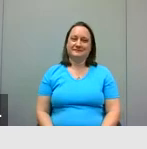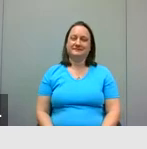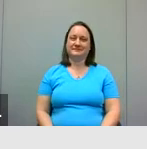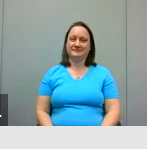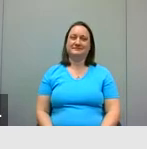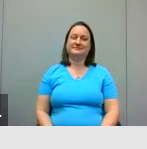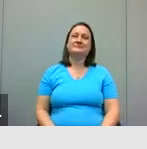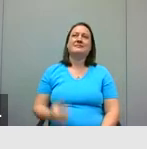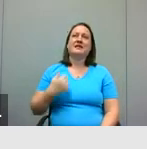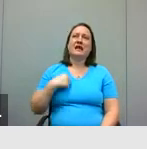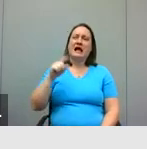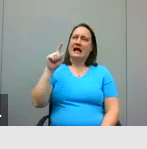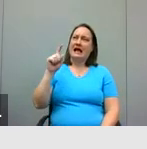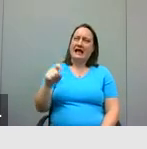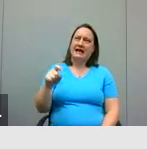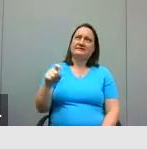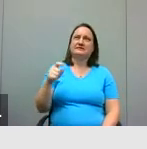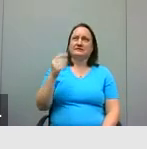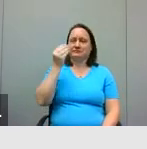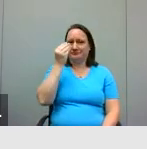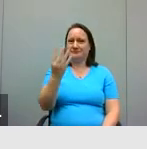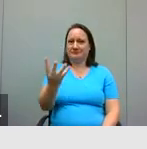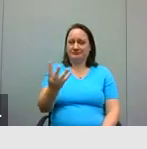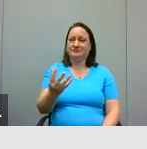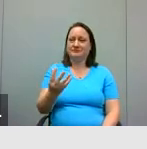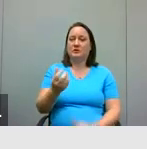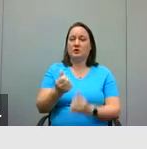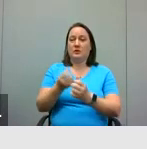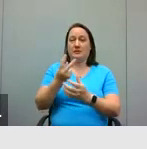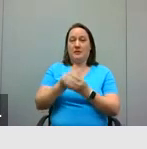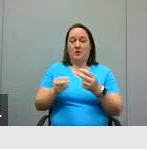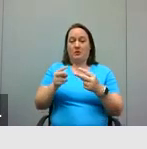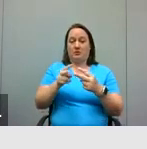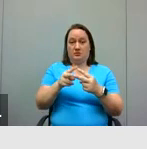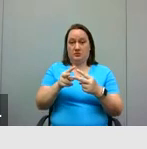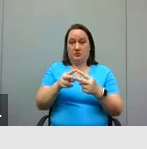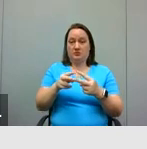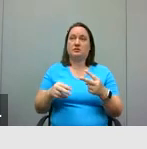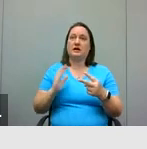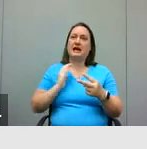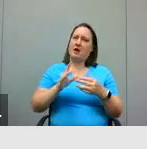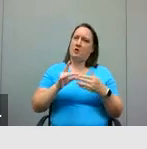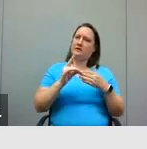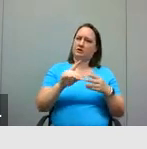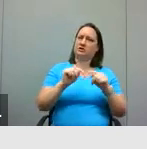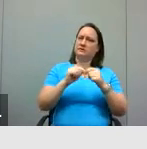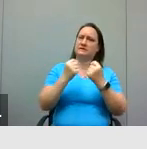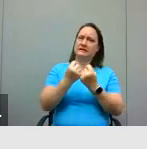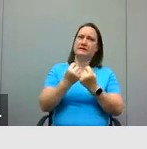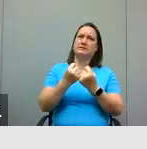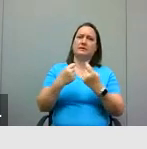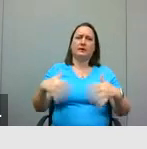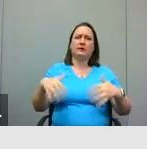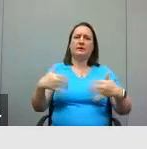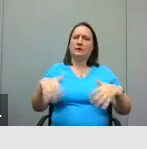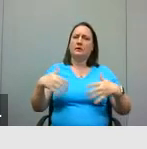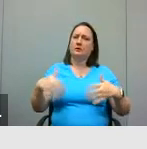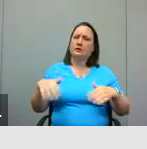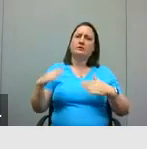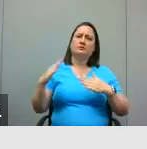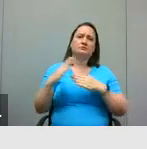that on both of those cases, our leadership team has done an amazing